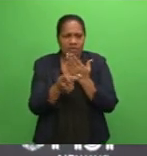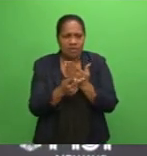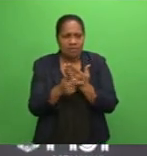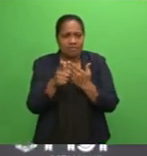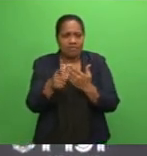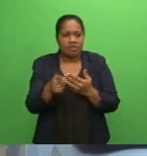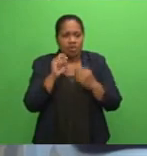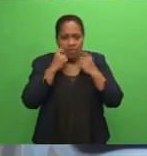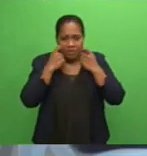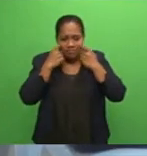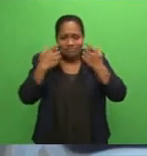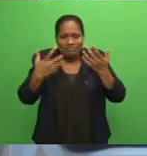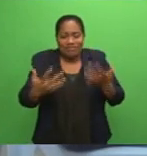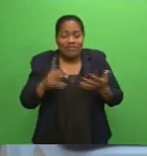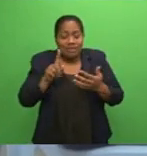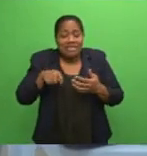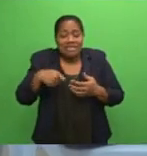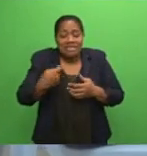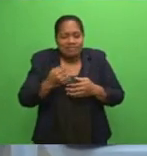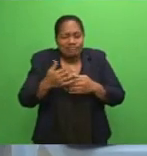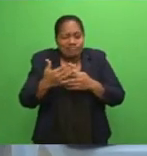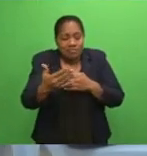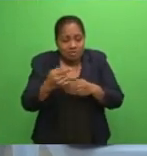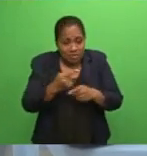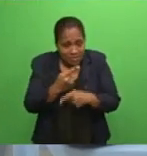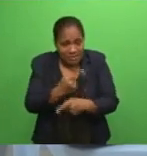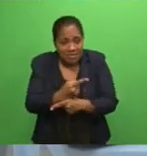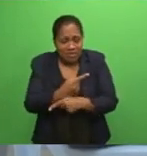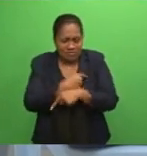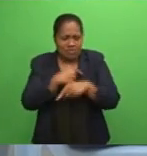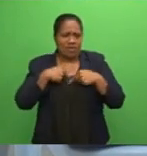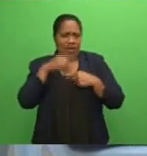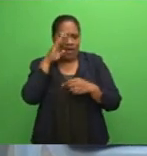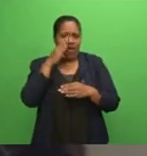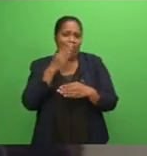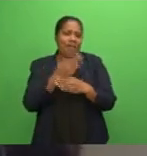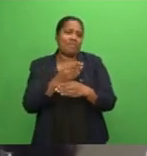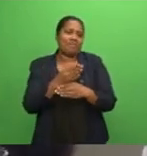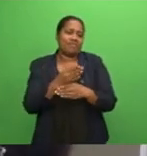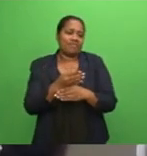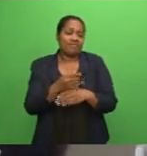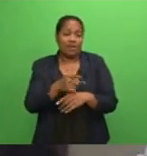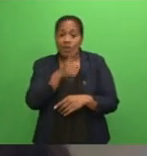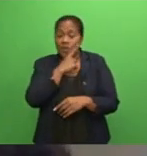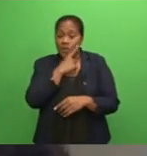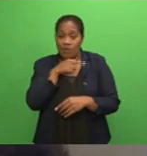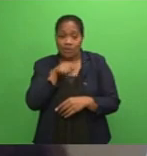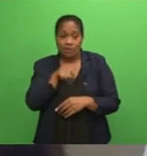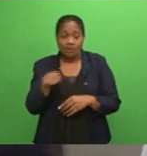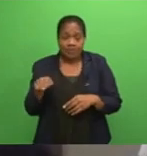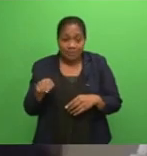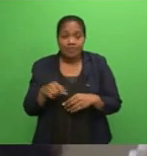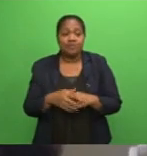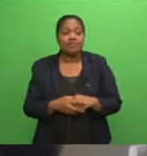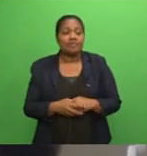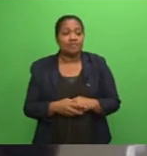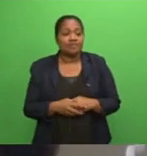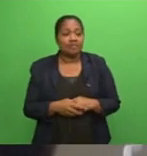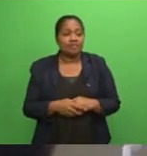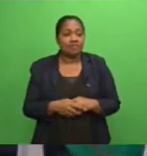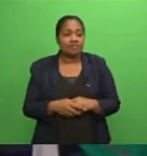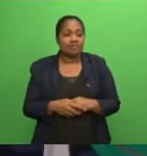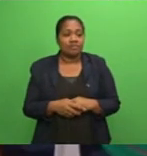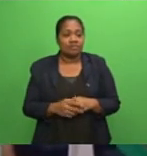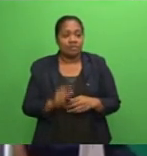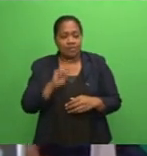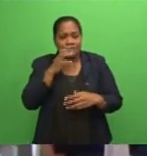next couple of weeks. And we hope that the girls are able to optimize their talents through this